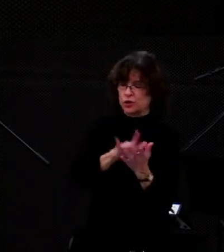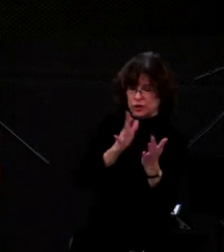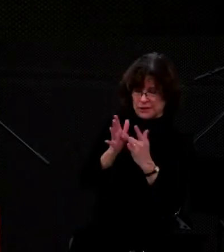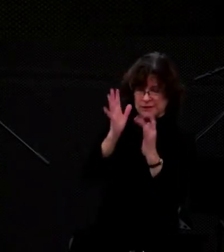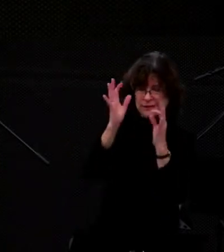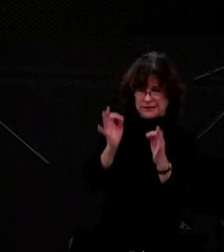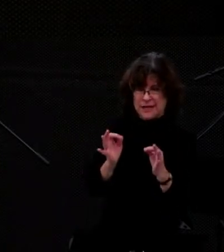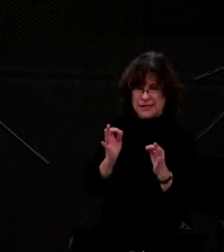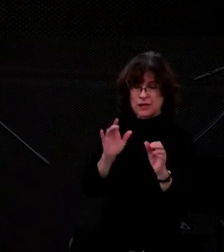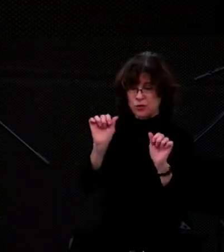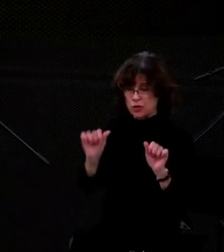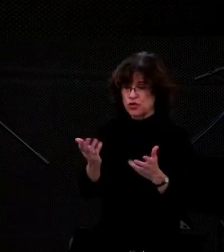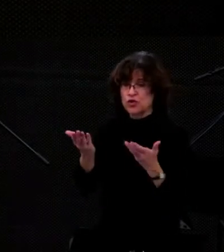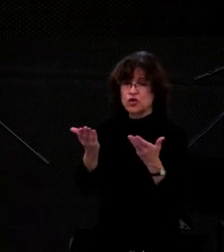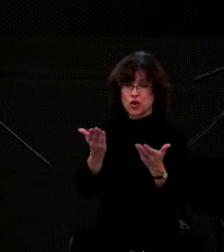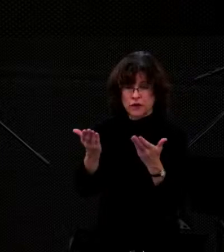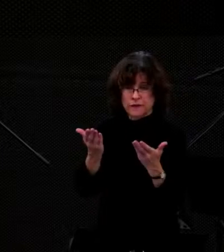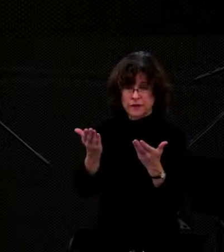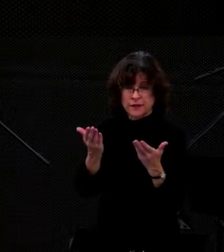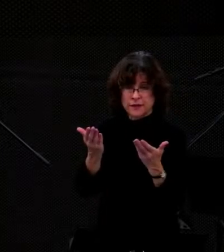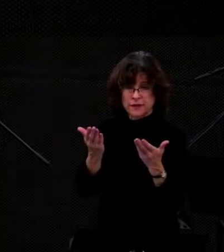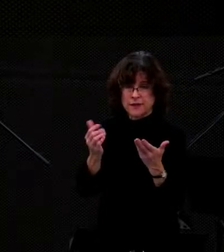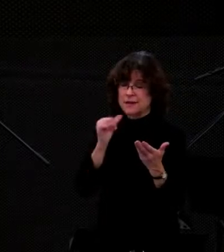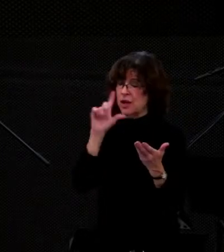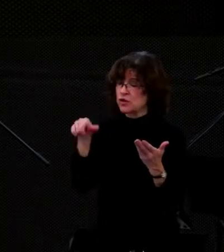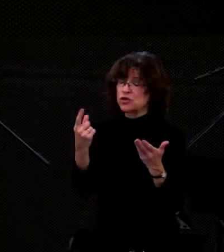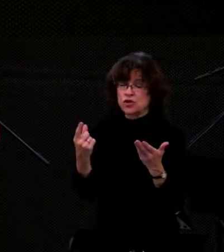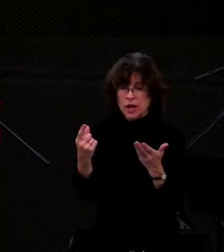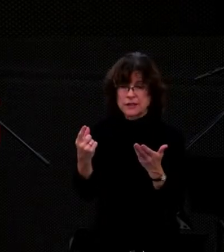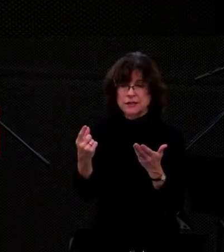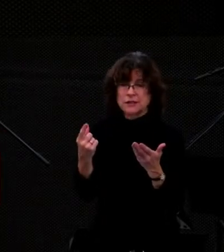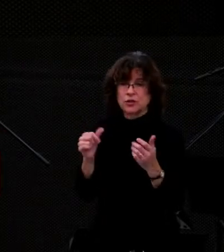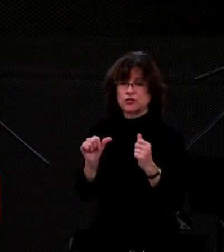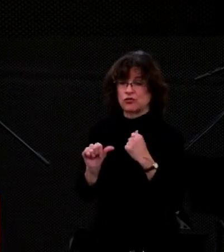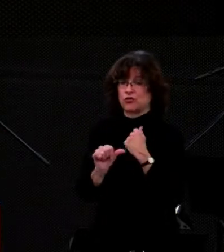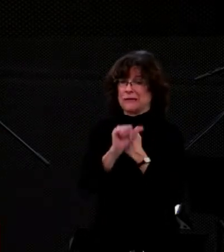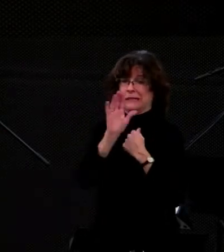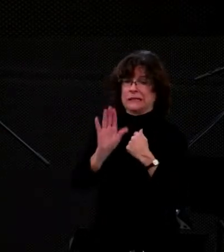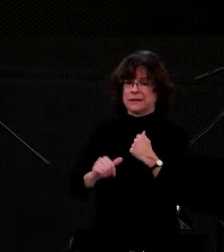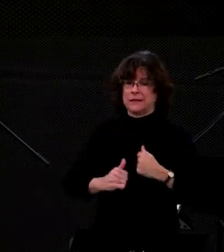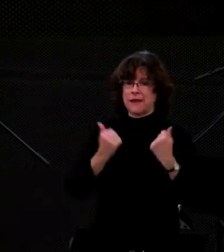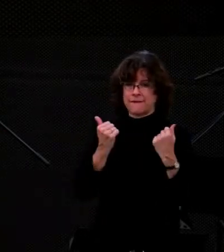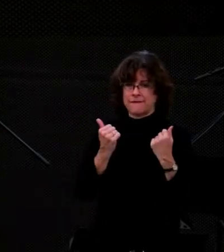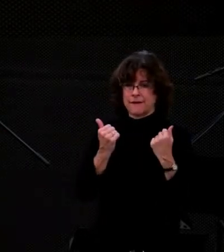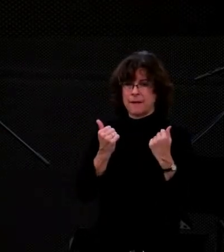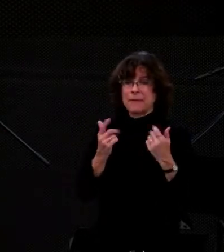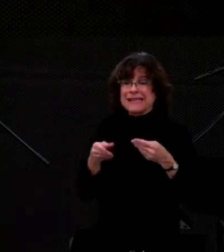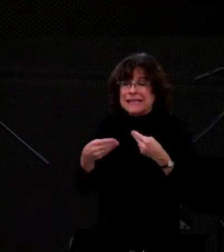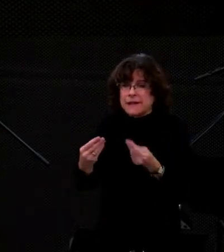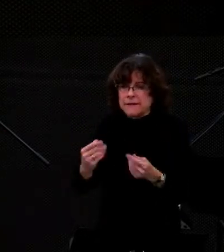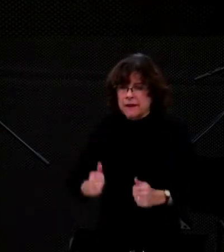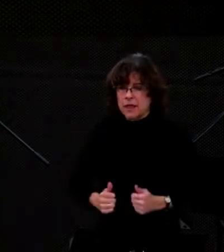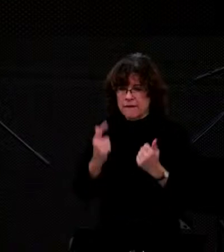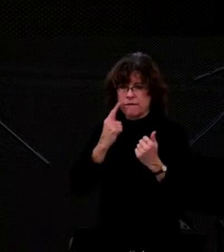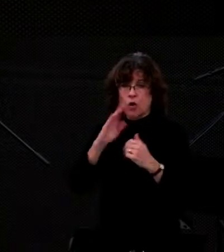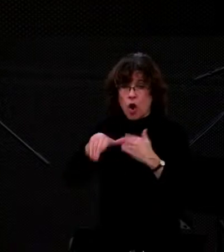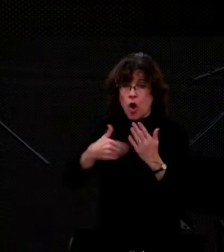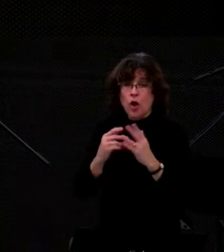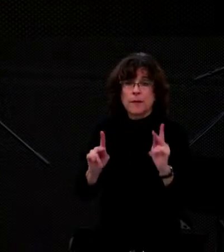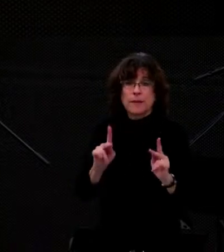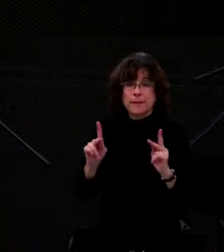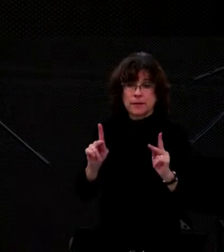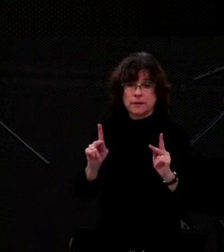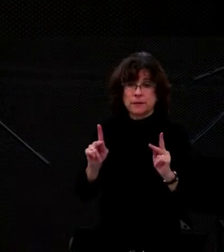to the point of death, not just risking his life like Esther, but laying down his life for his people.